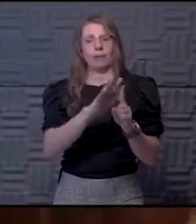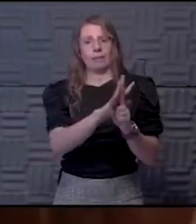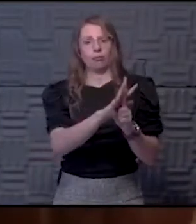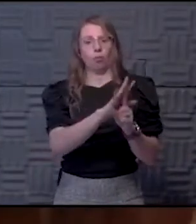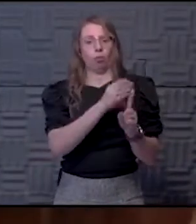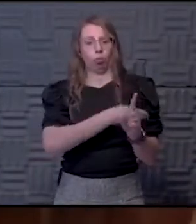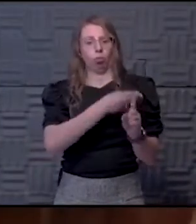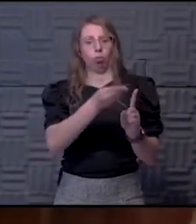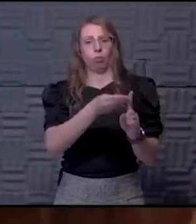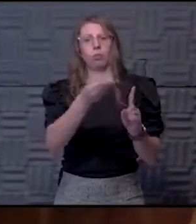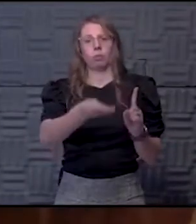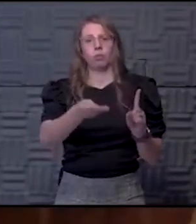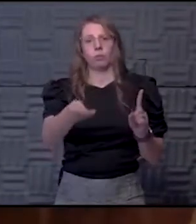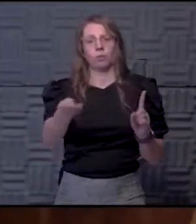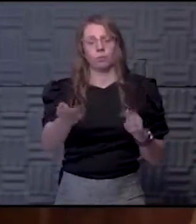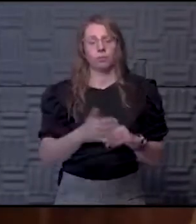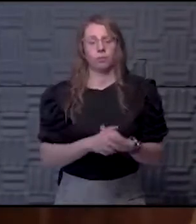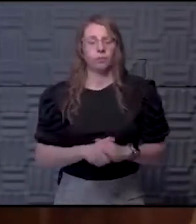of